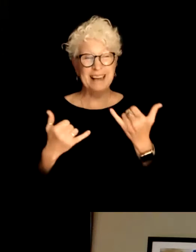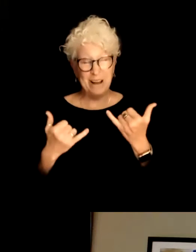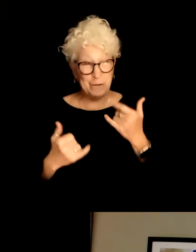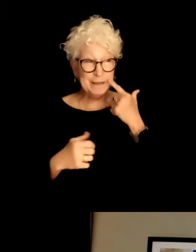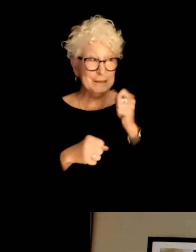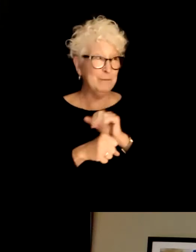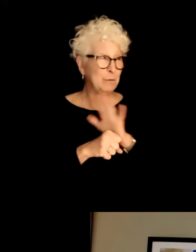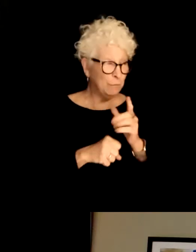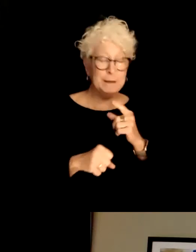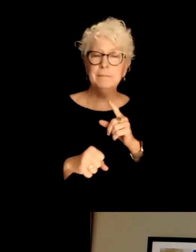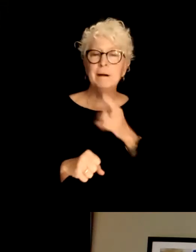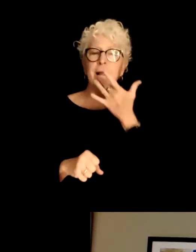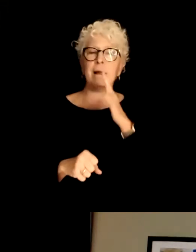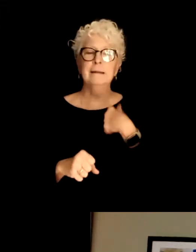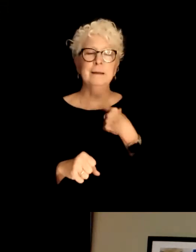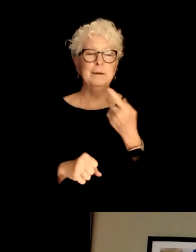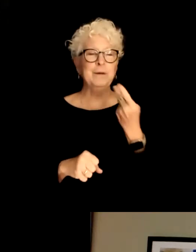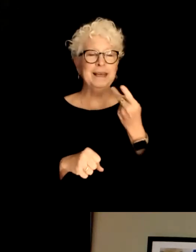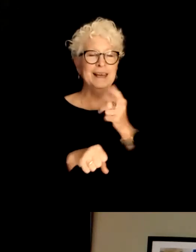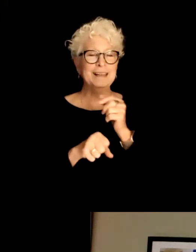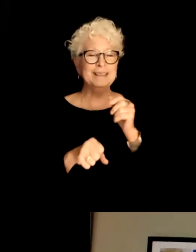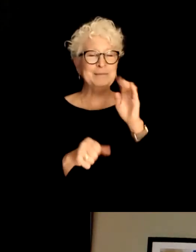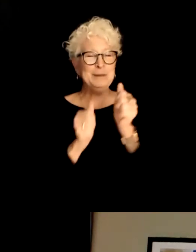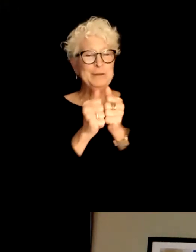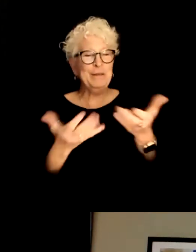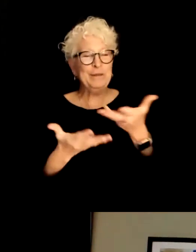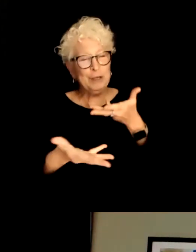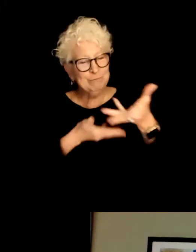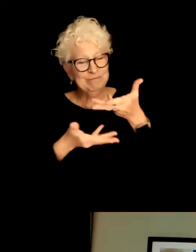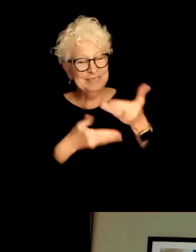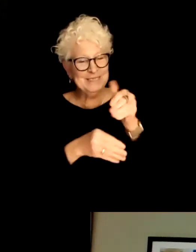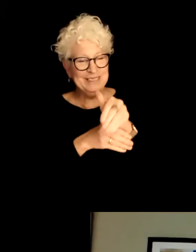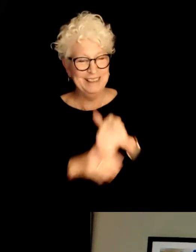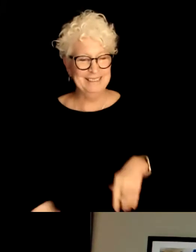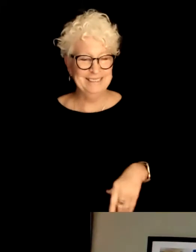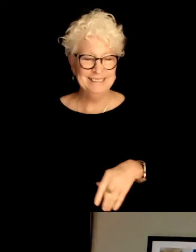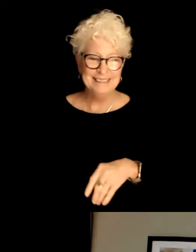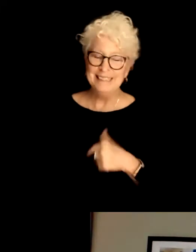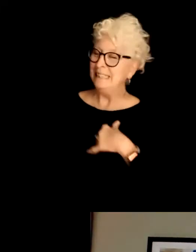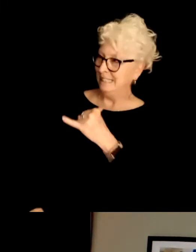conversation. Me too. It feels like it's a year in the making.